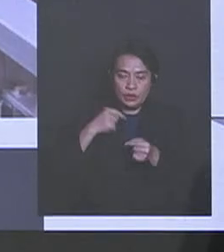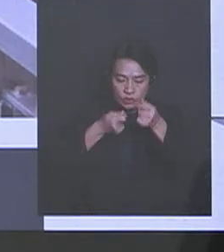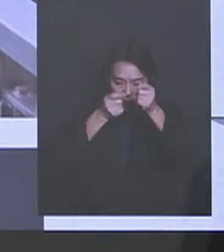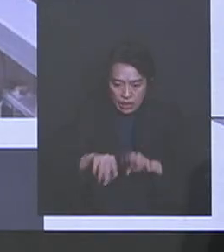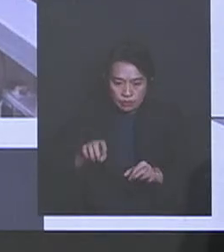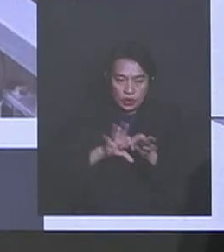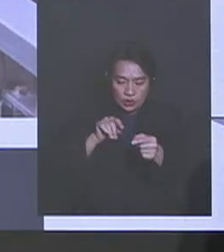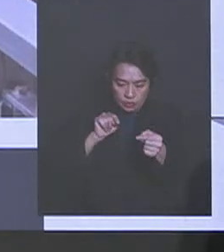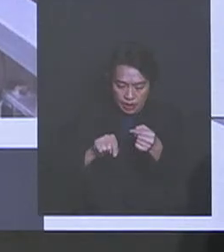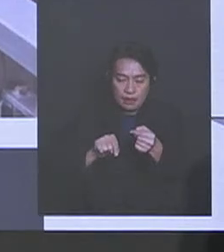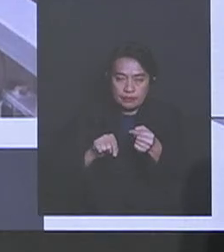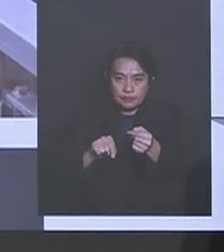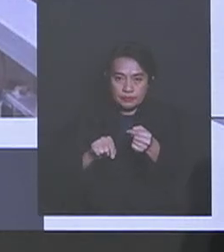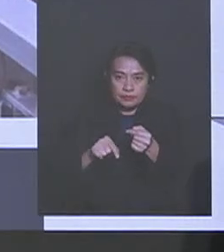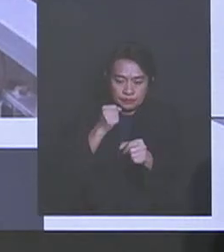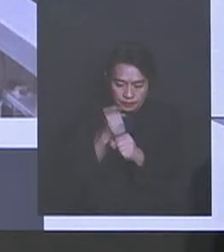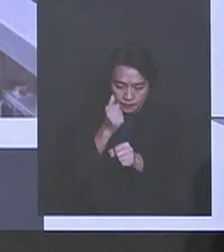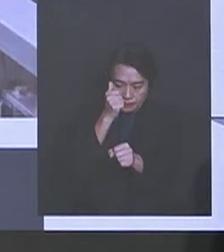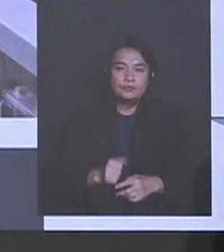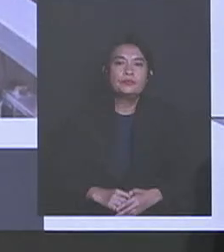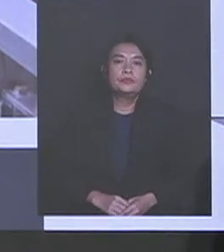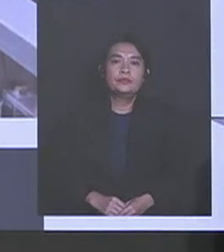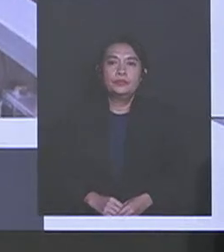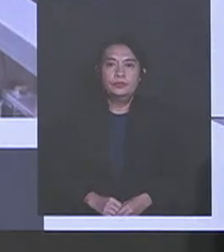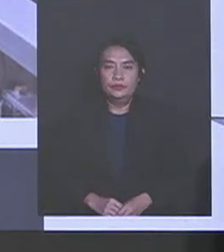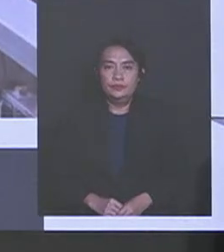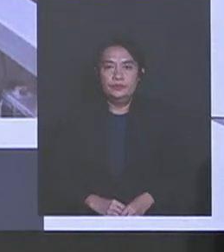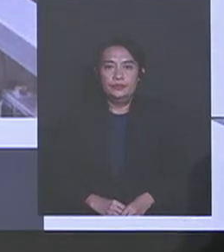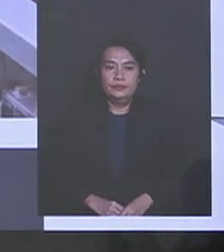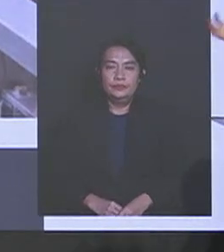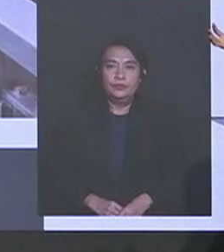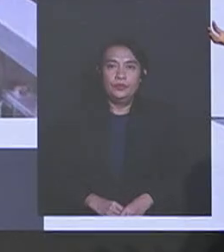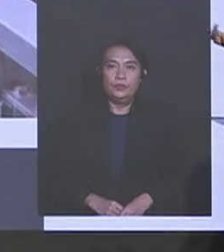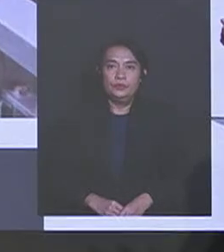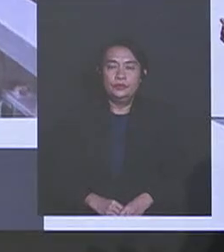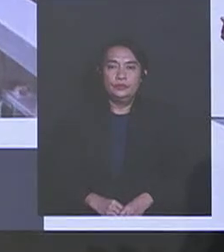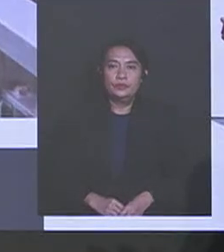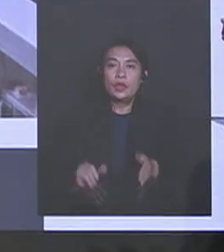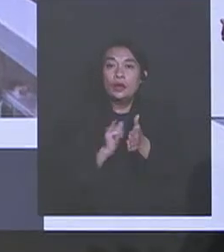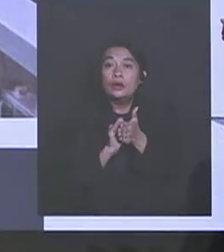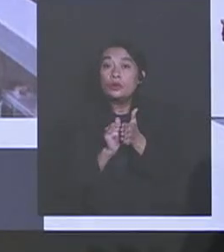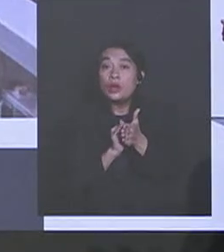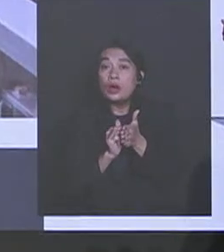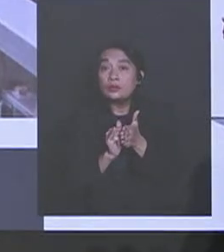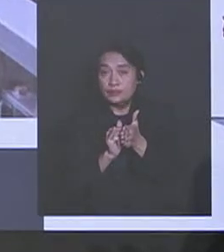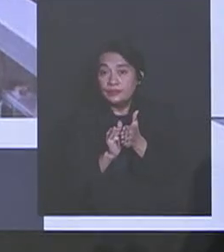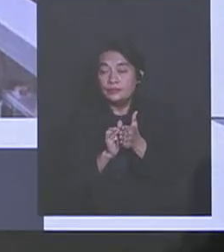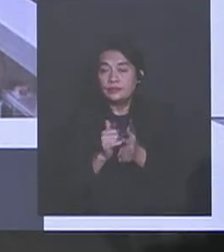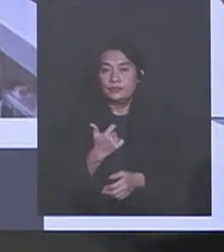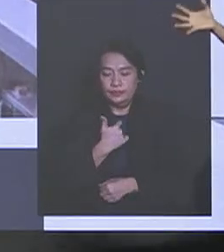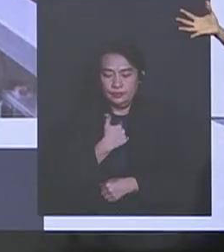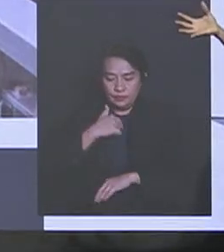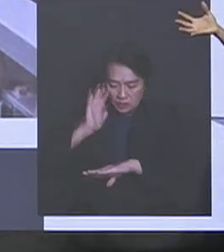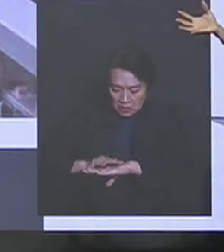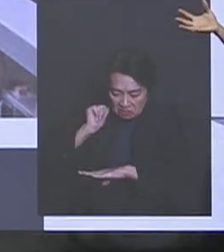Parks Department in New York is not really known for design or innovation, so if there's ways of getting around that, that when you partner